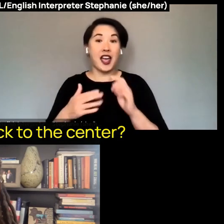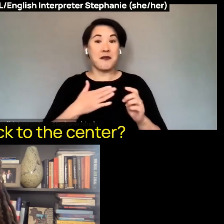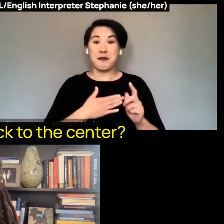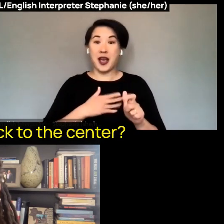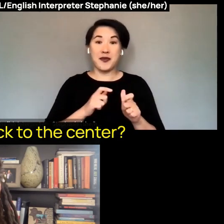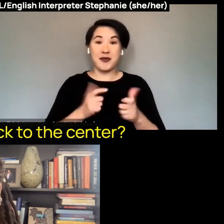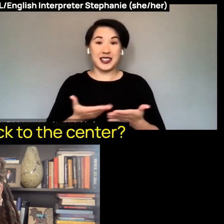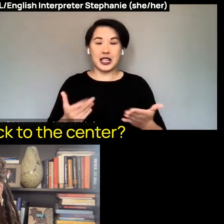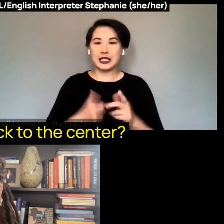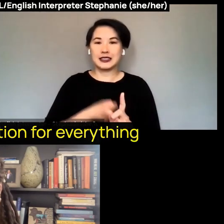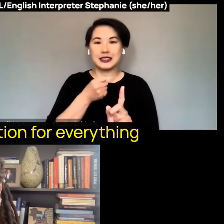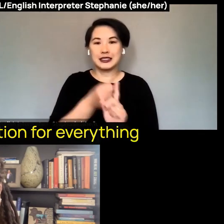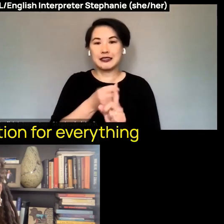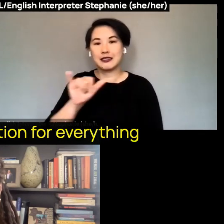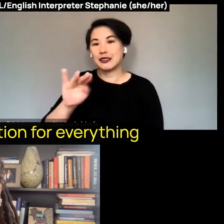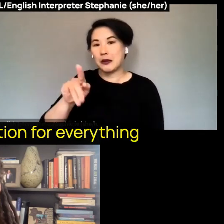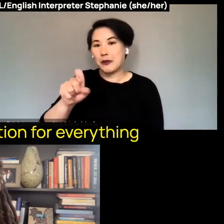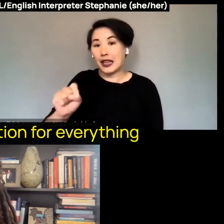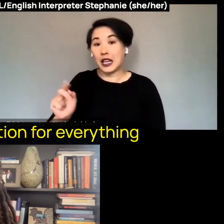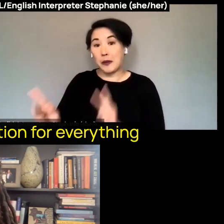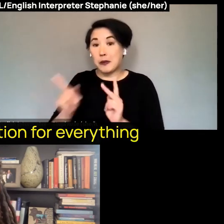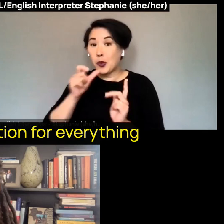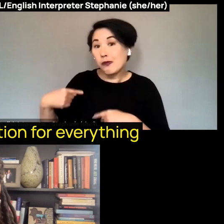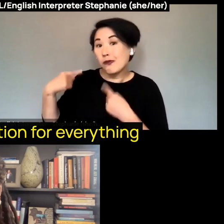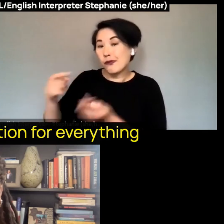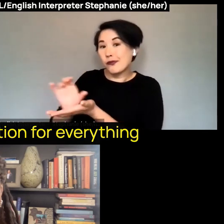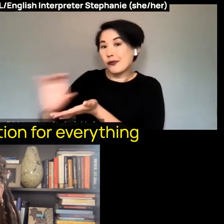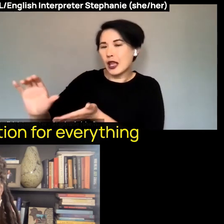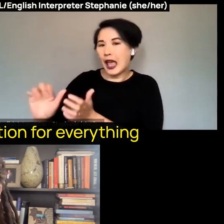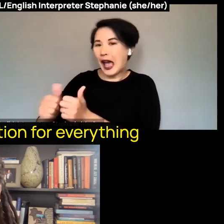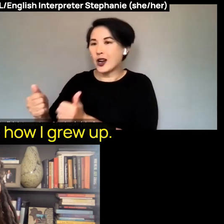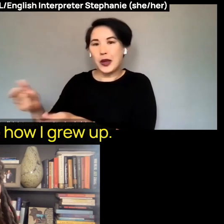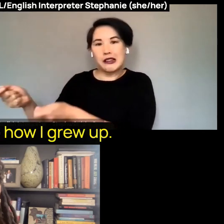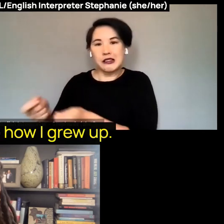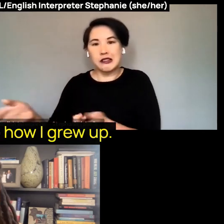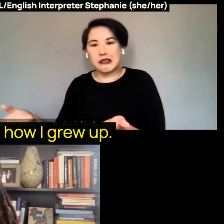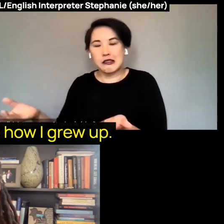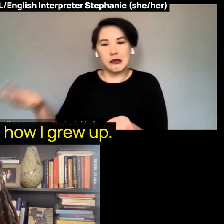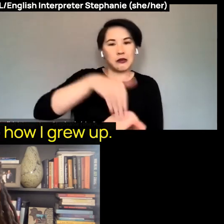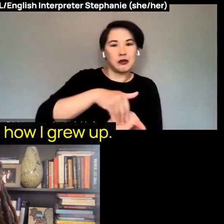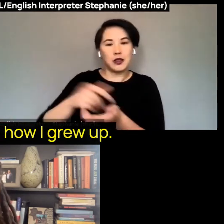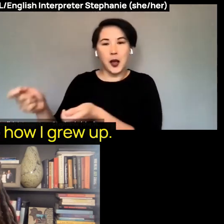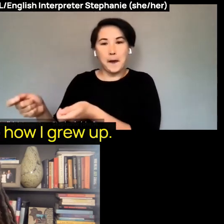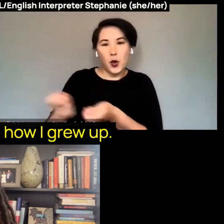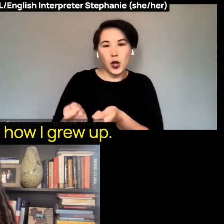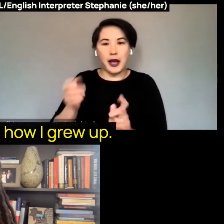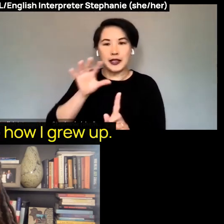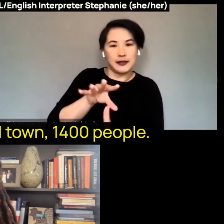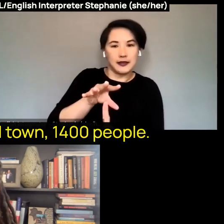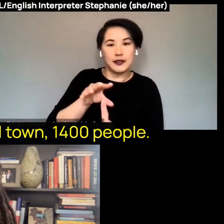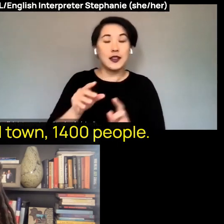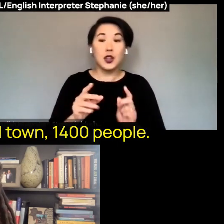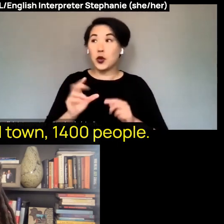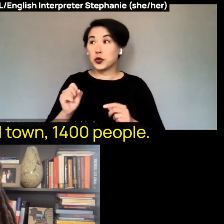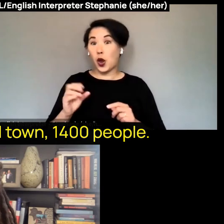margins and putting them back to the center? And so my inspiration for everything I do, it goes back to how I grew up.